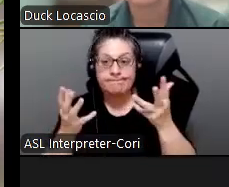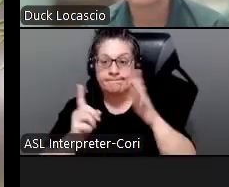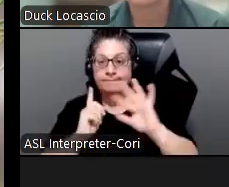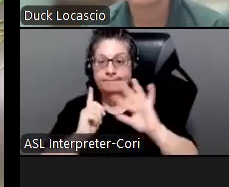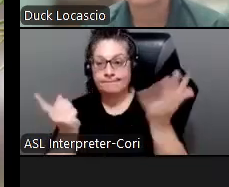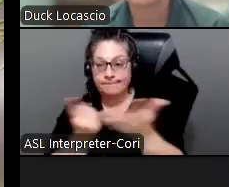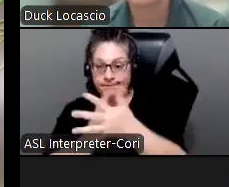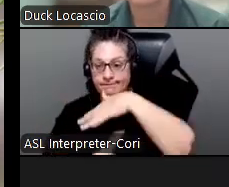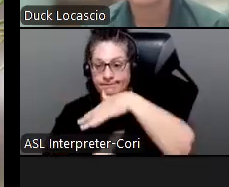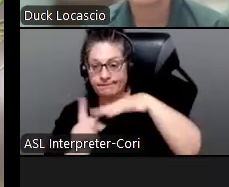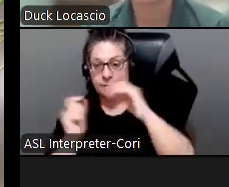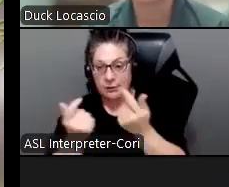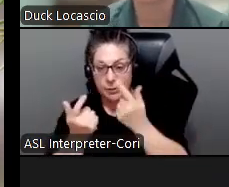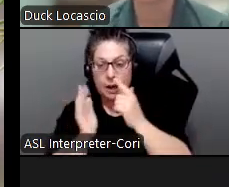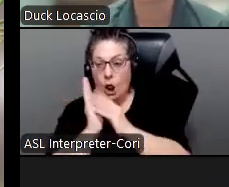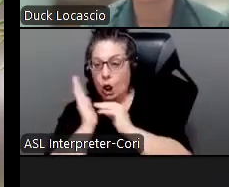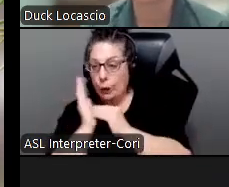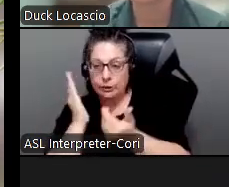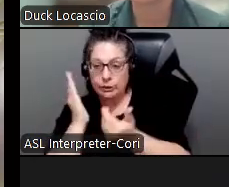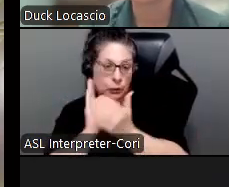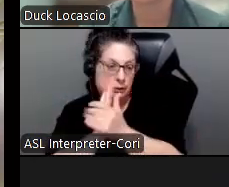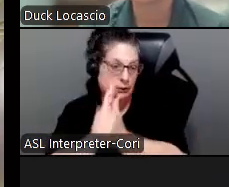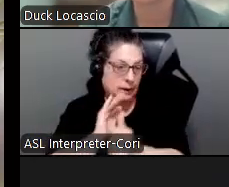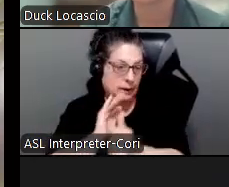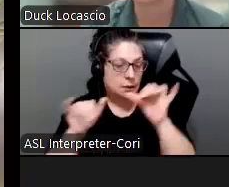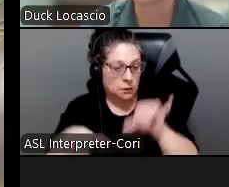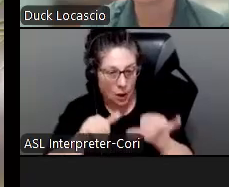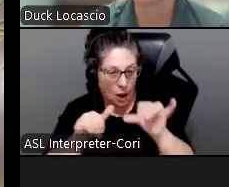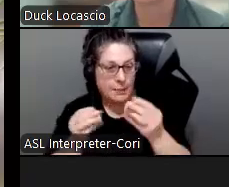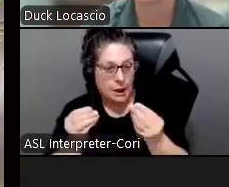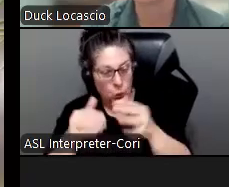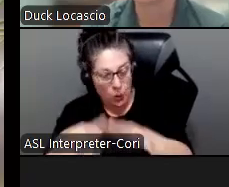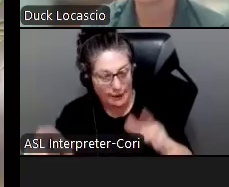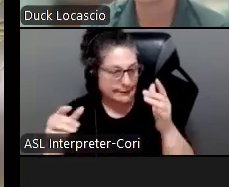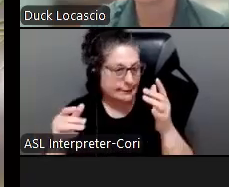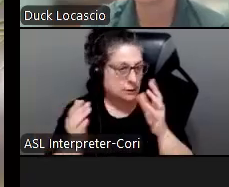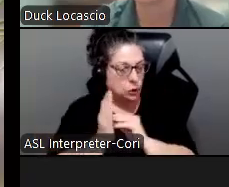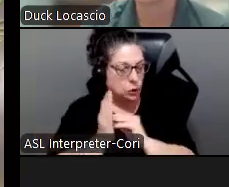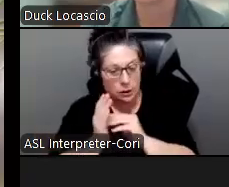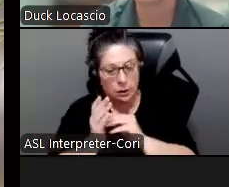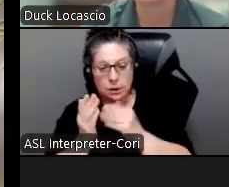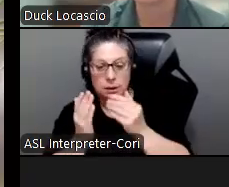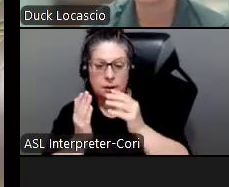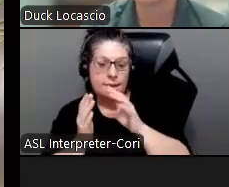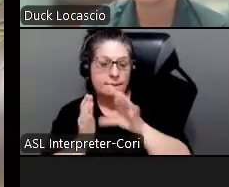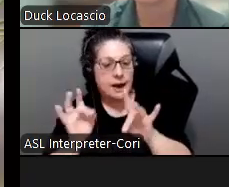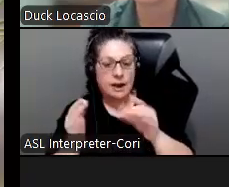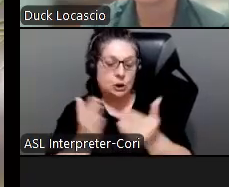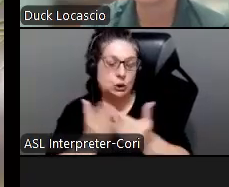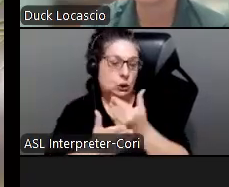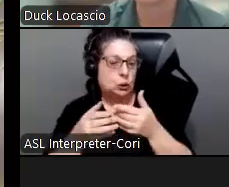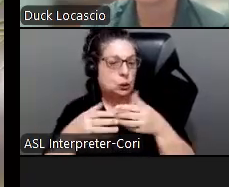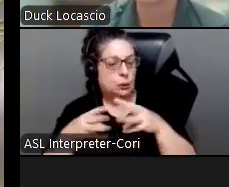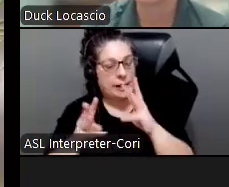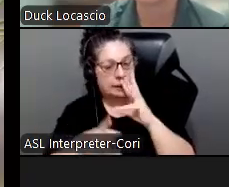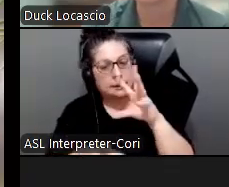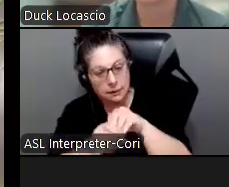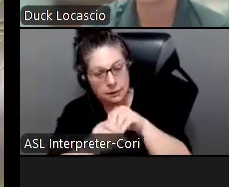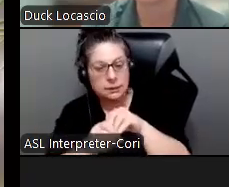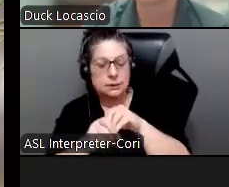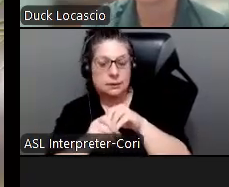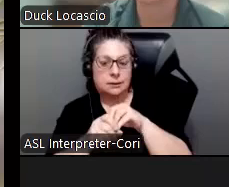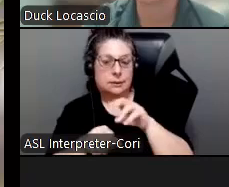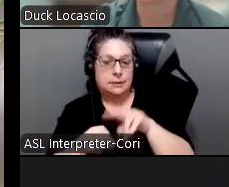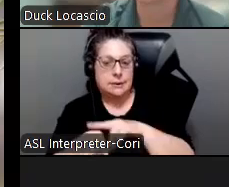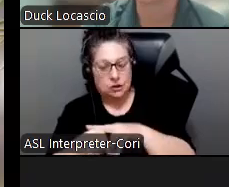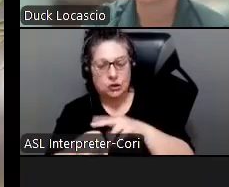everyone can learn new skills, find common ground, and explore new ways of engaging with nature. And your contribution is valid here